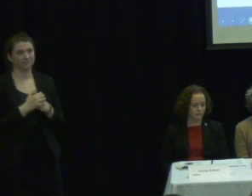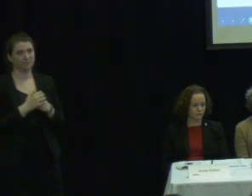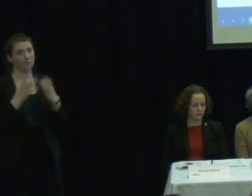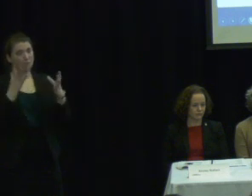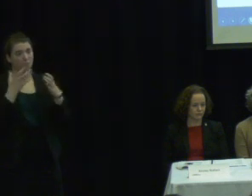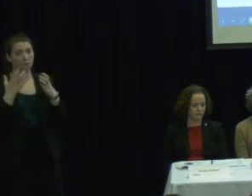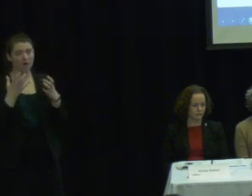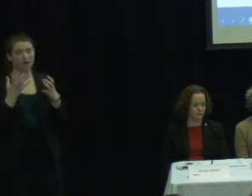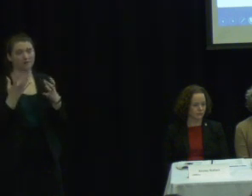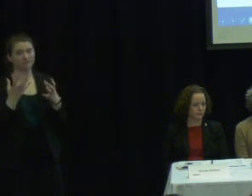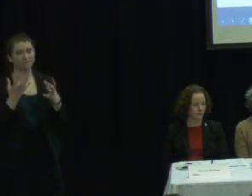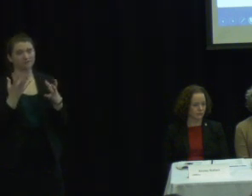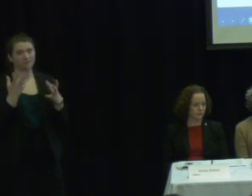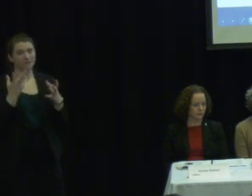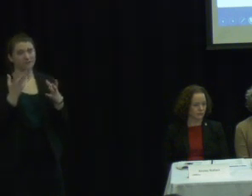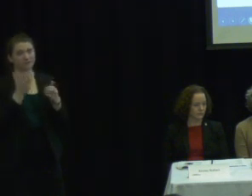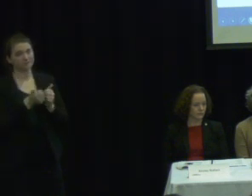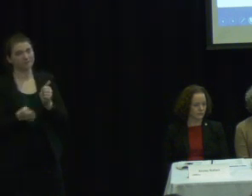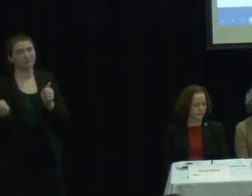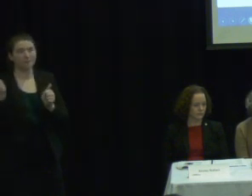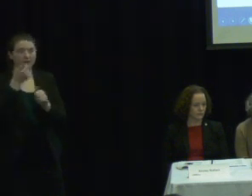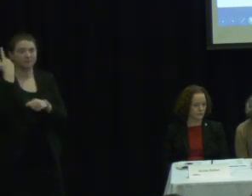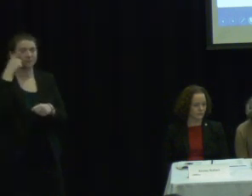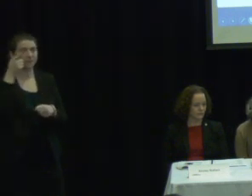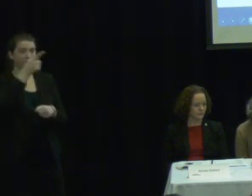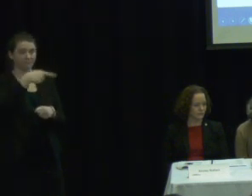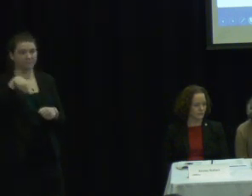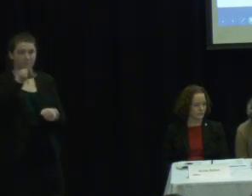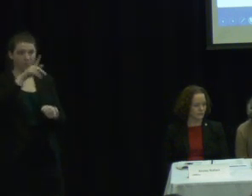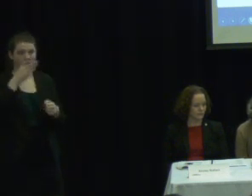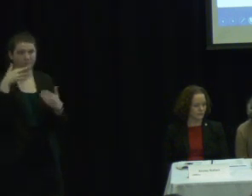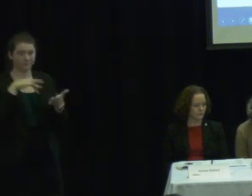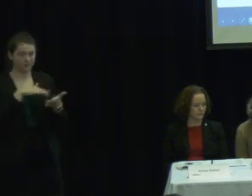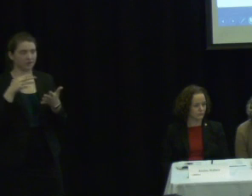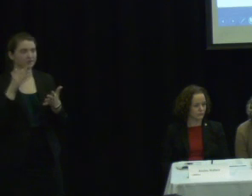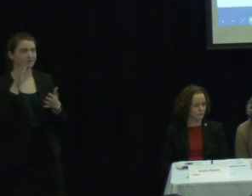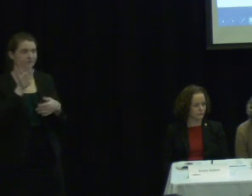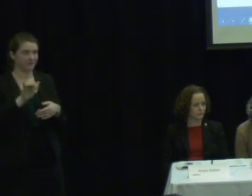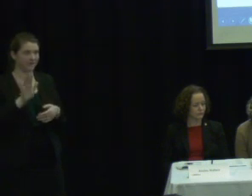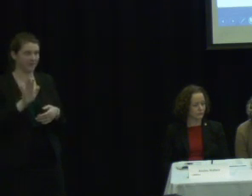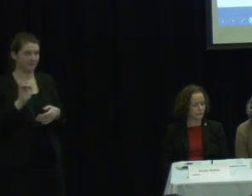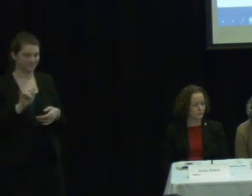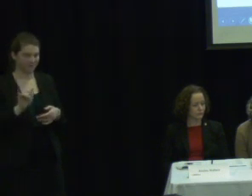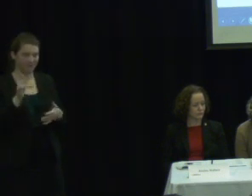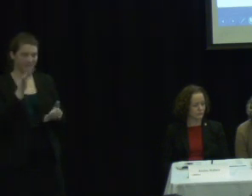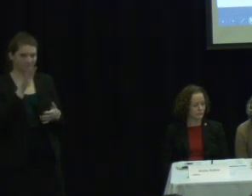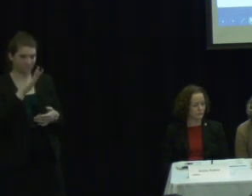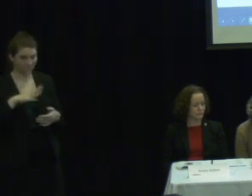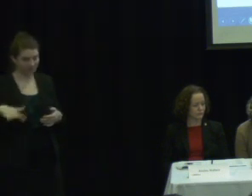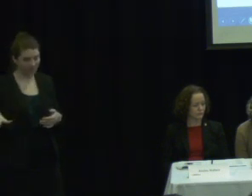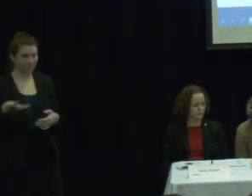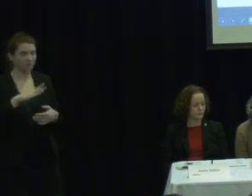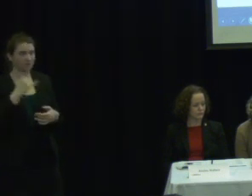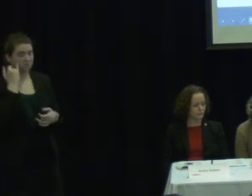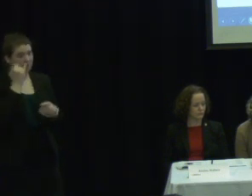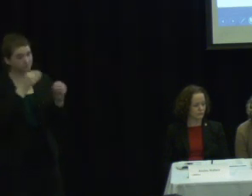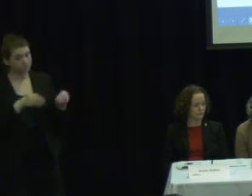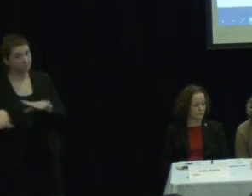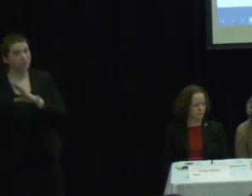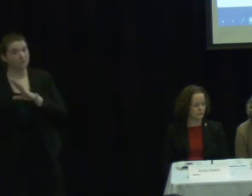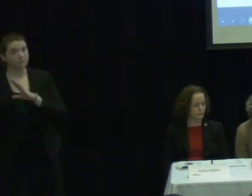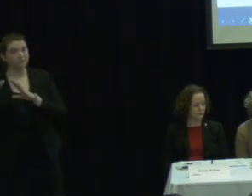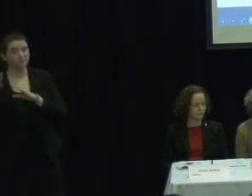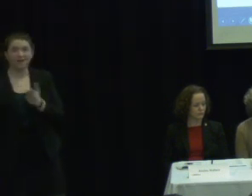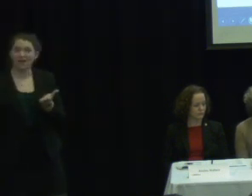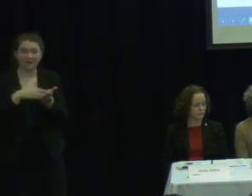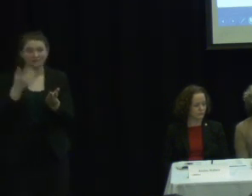want what's best for that area, and we would definitely promise to have, if it does move, that would be something, we have not made